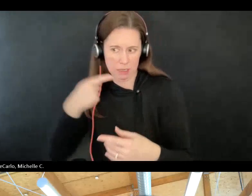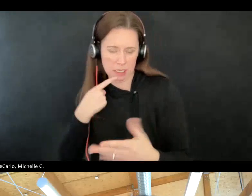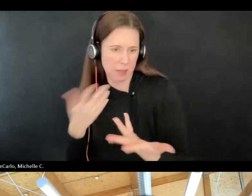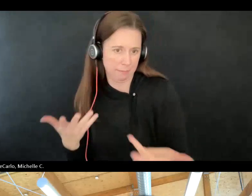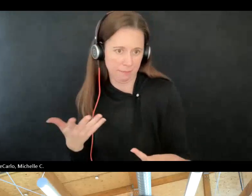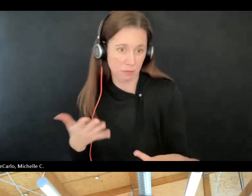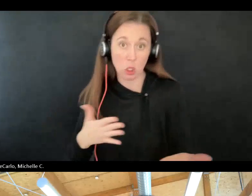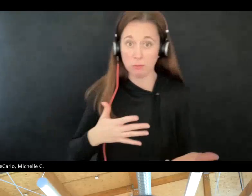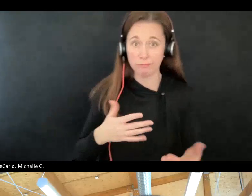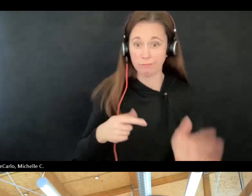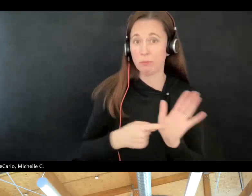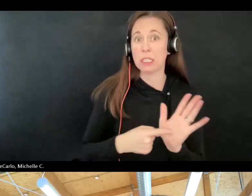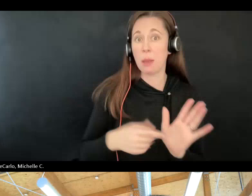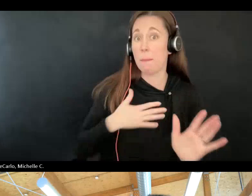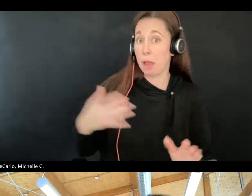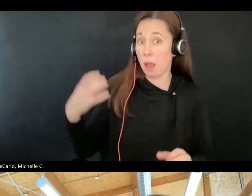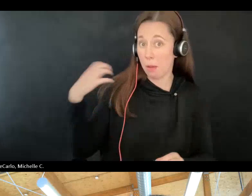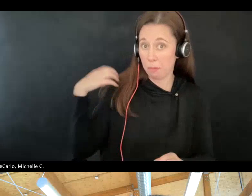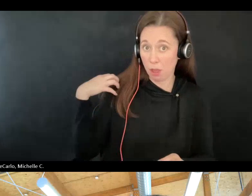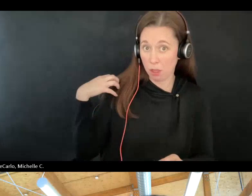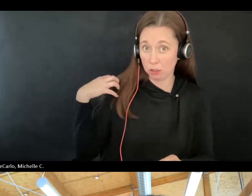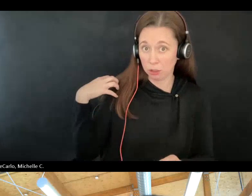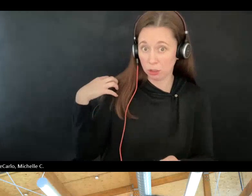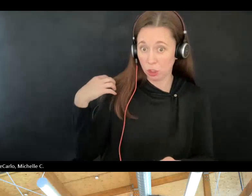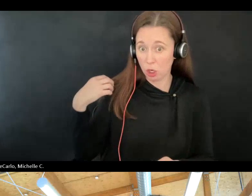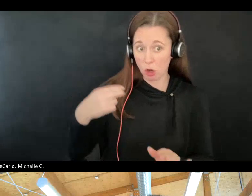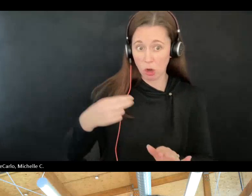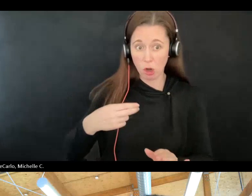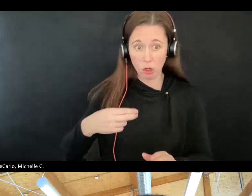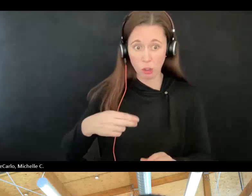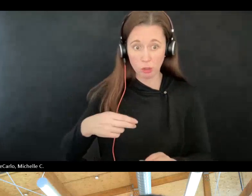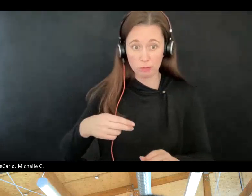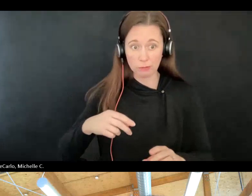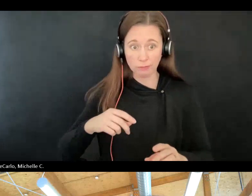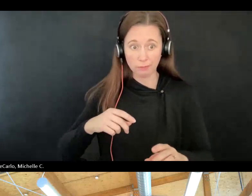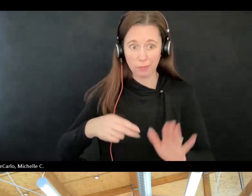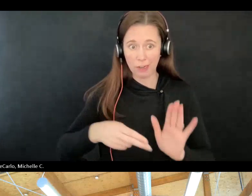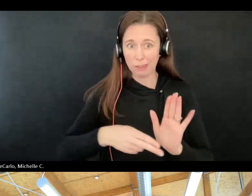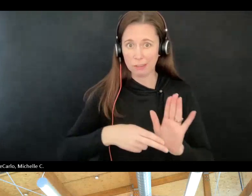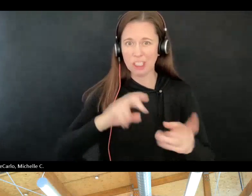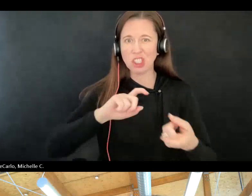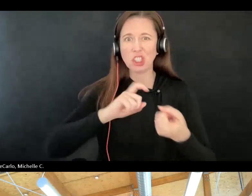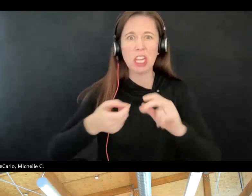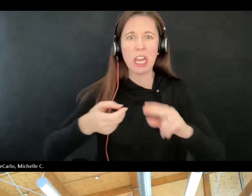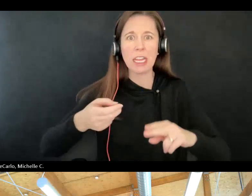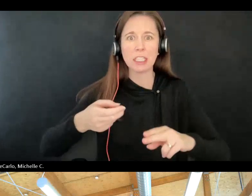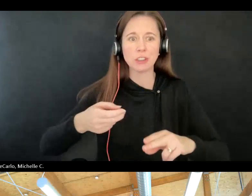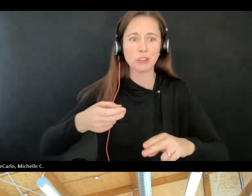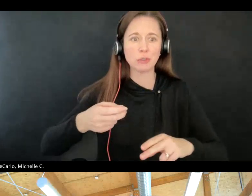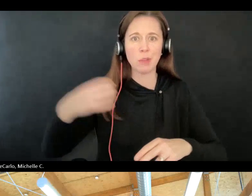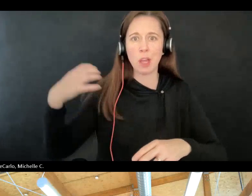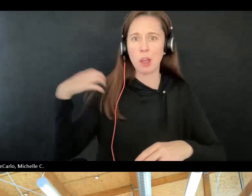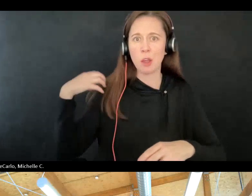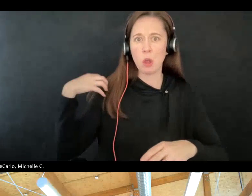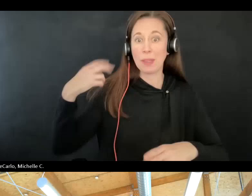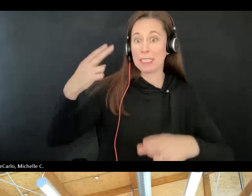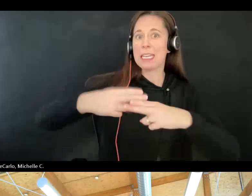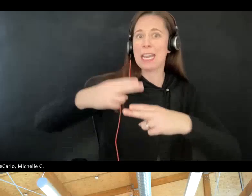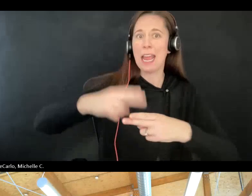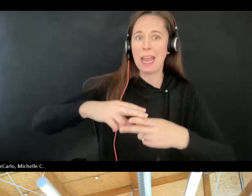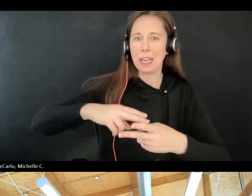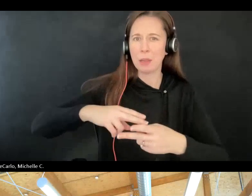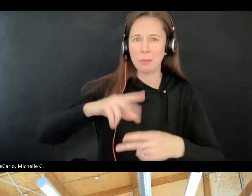my supervisor, her title change was confirmed in November, a lot prior to